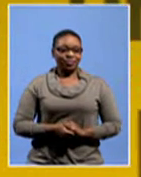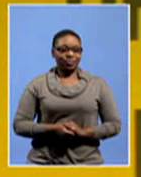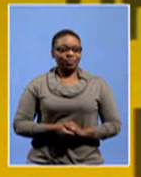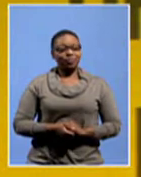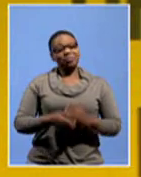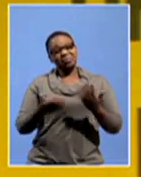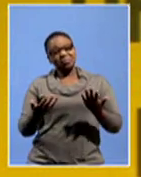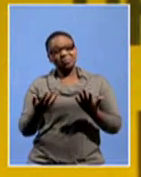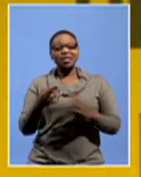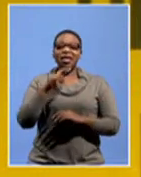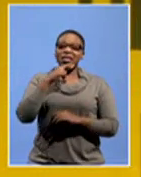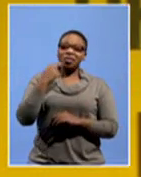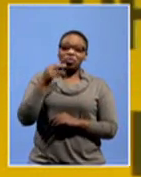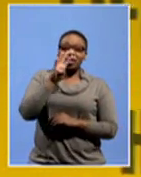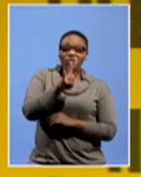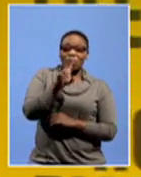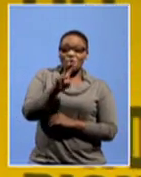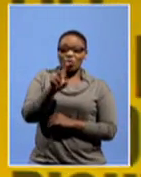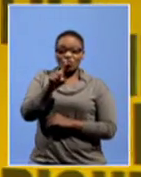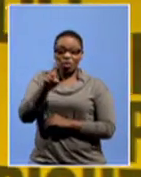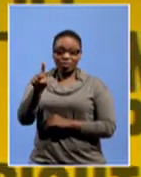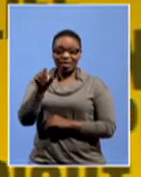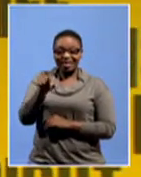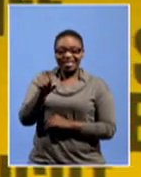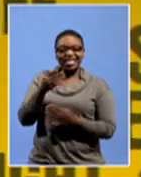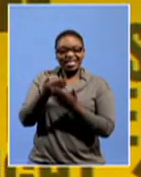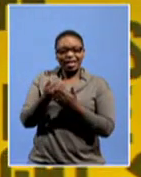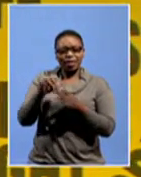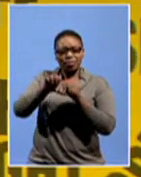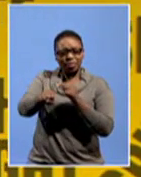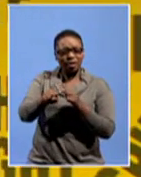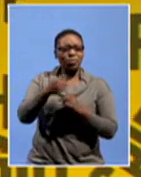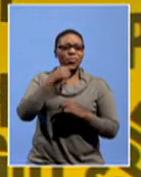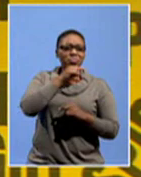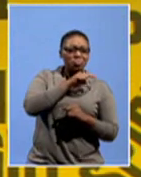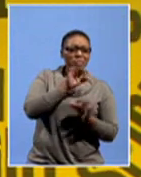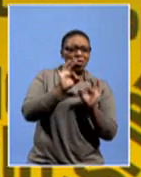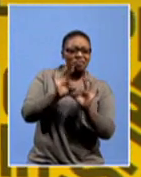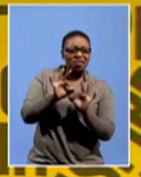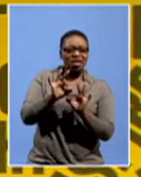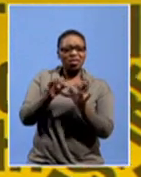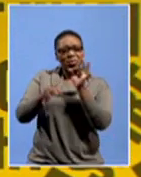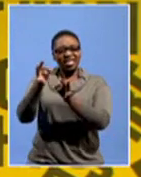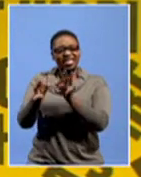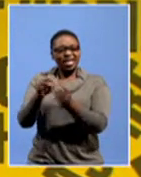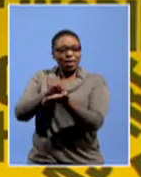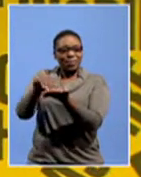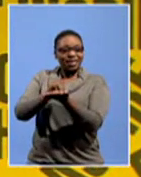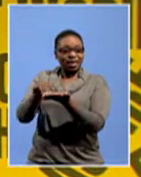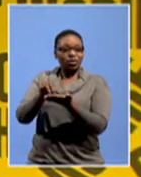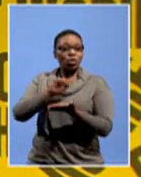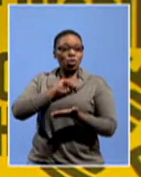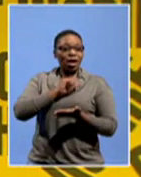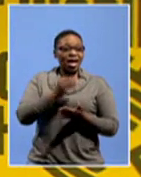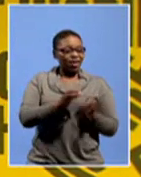Well, the Real 411 helps to distinguish between official and fake political messages. Political parties contesting the